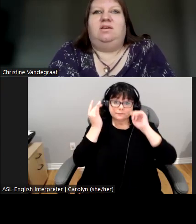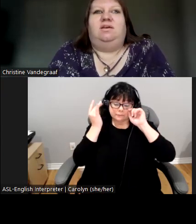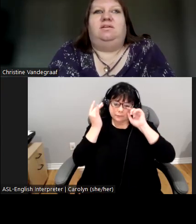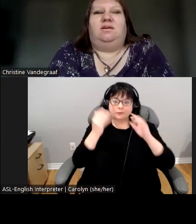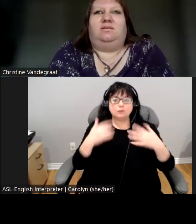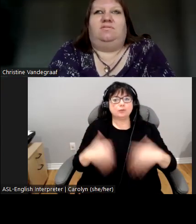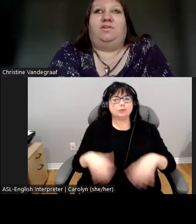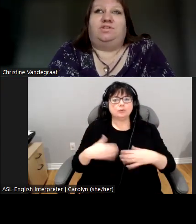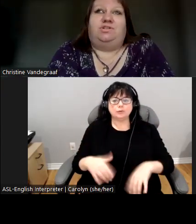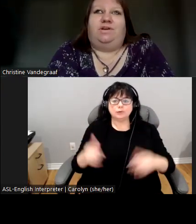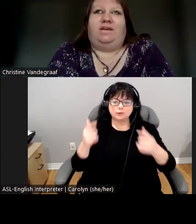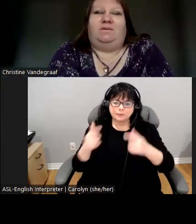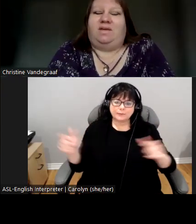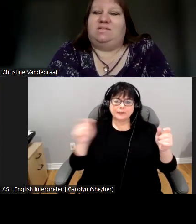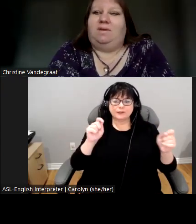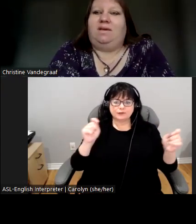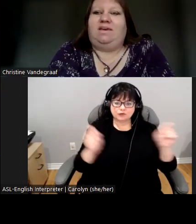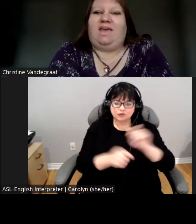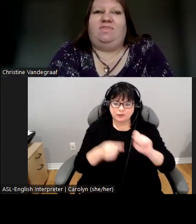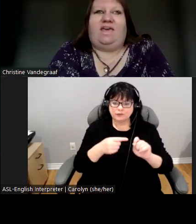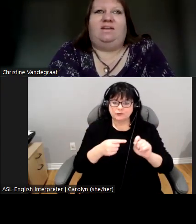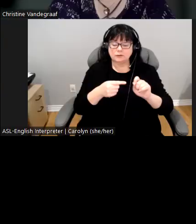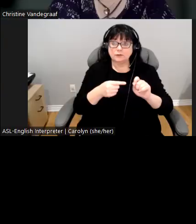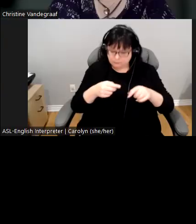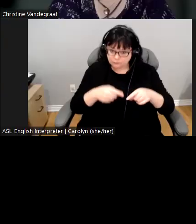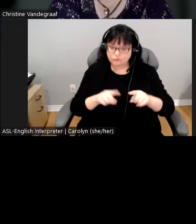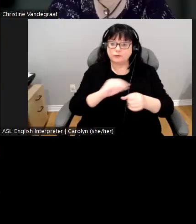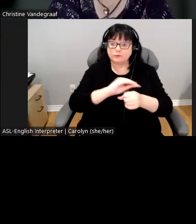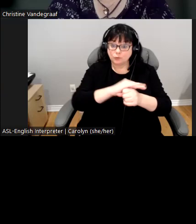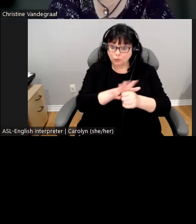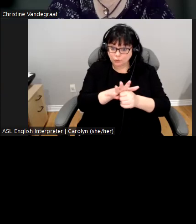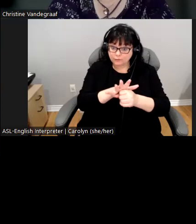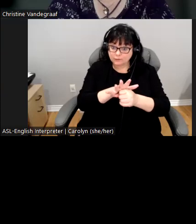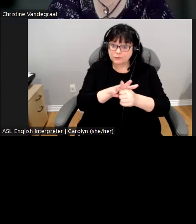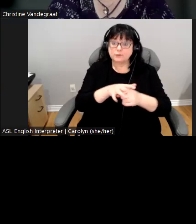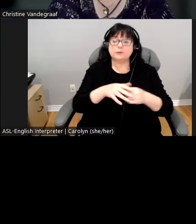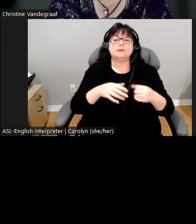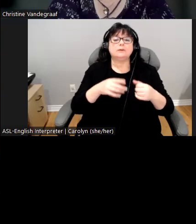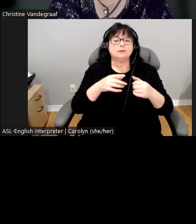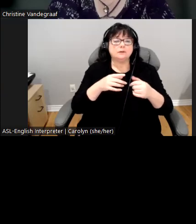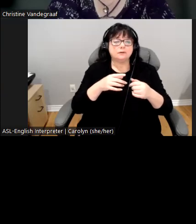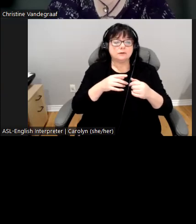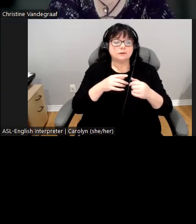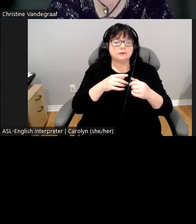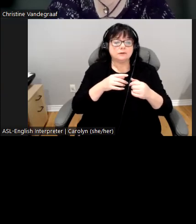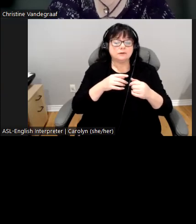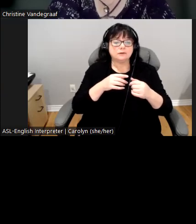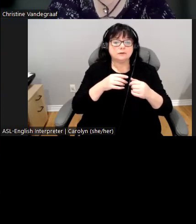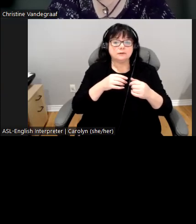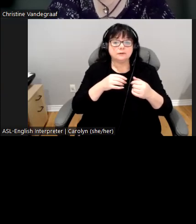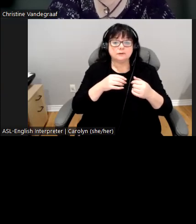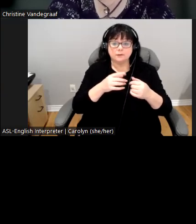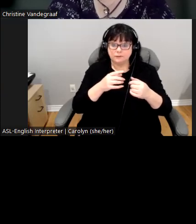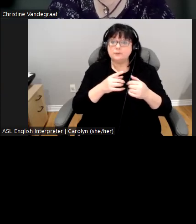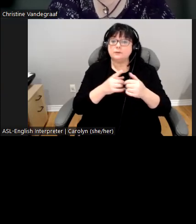change, first during a pandemic and then during a time like we were dealing with change in